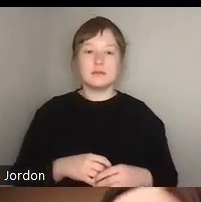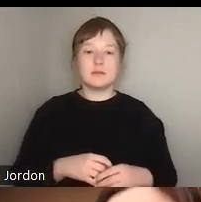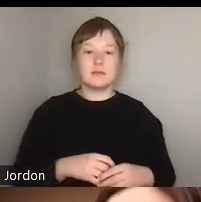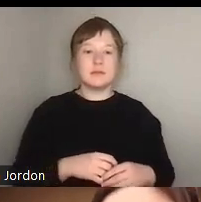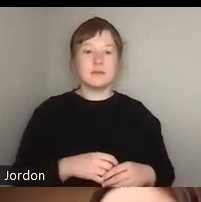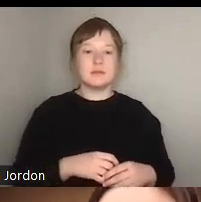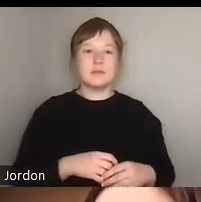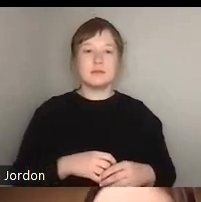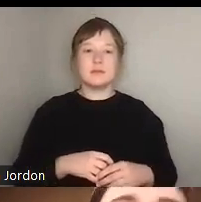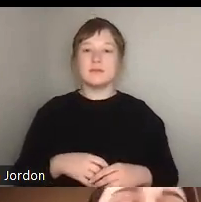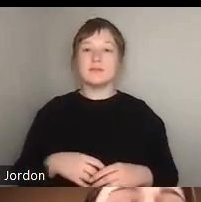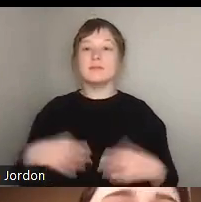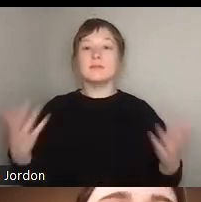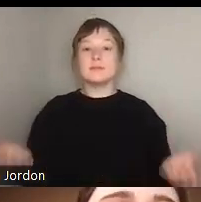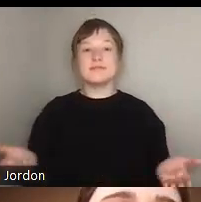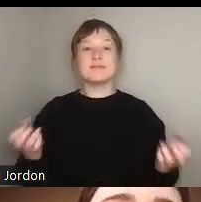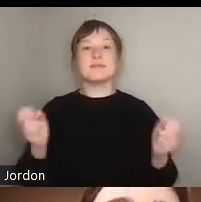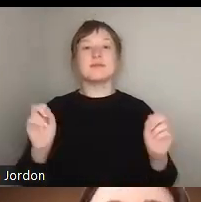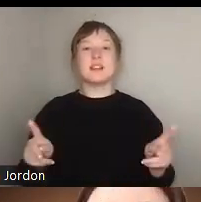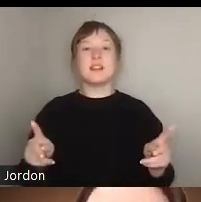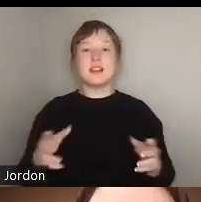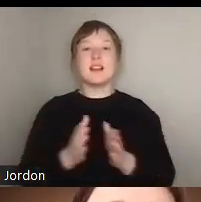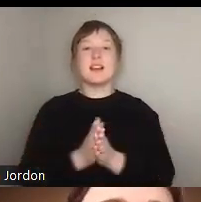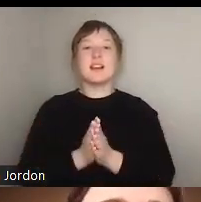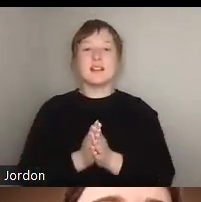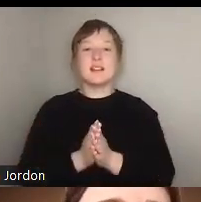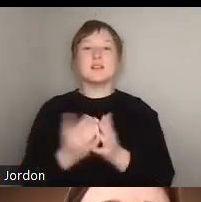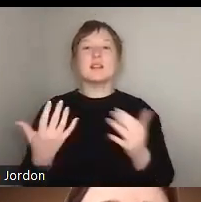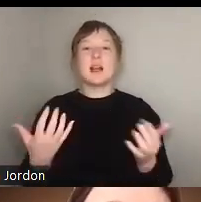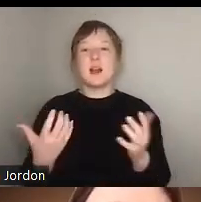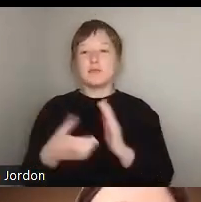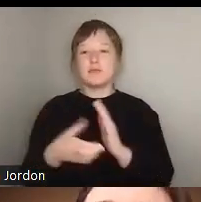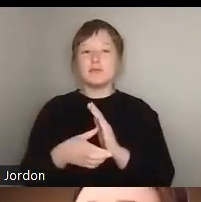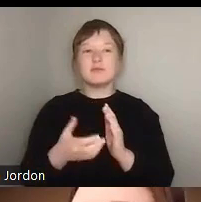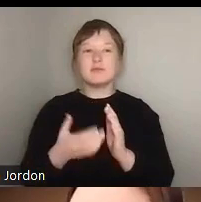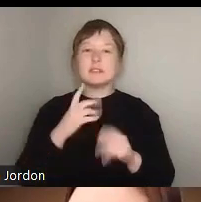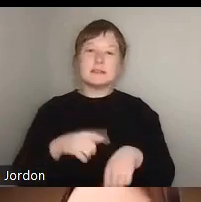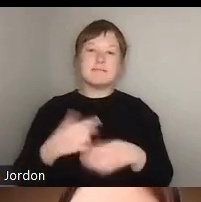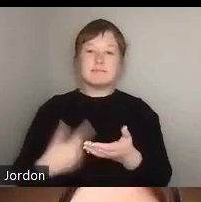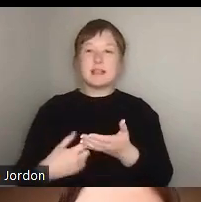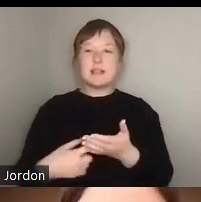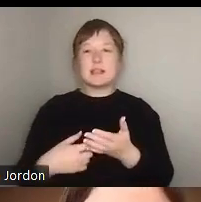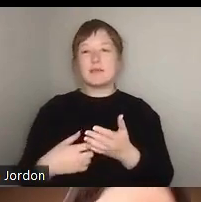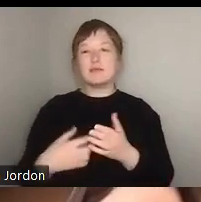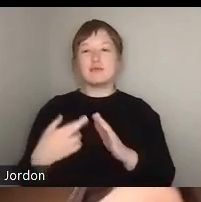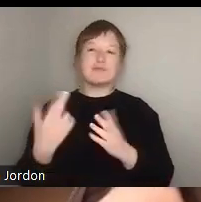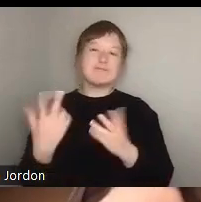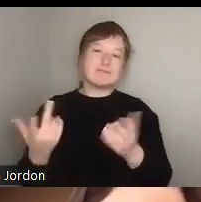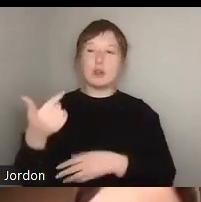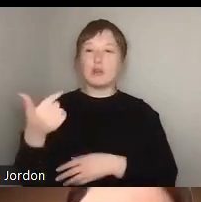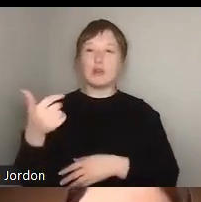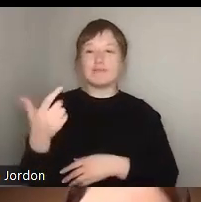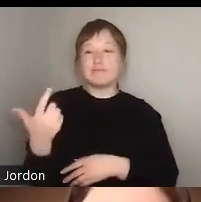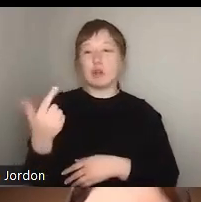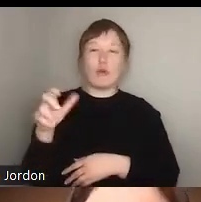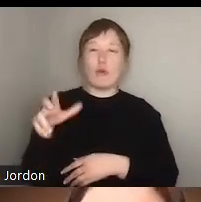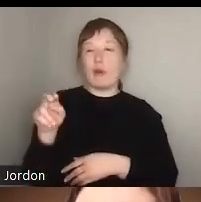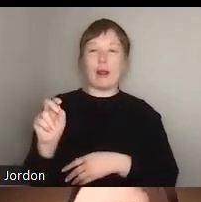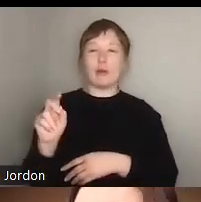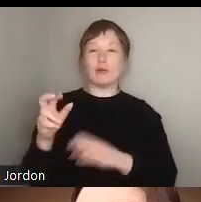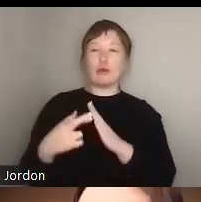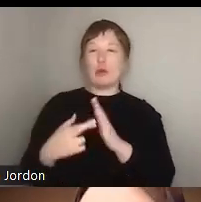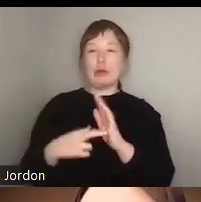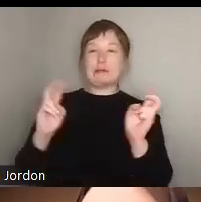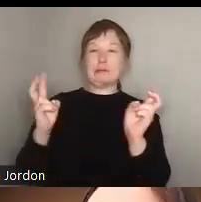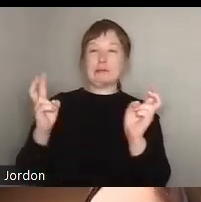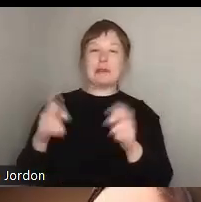Okay. So, just kind of going over a little bit of, not really ground rules, but I'll call them ground rules anyway. We're going